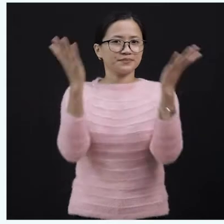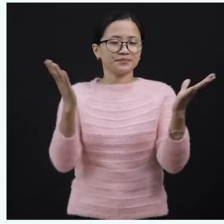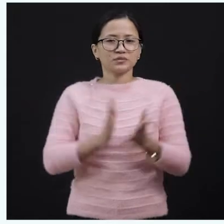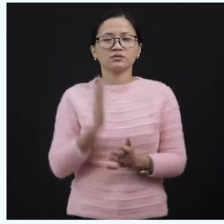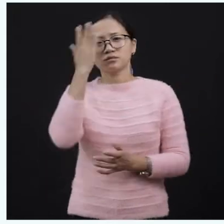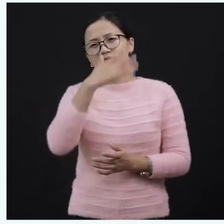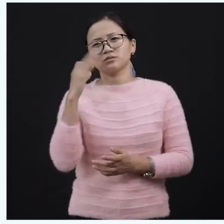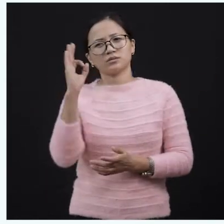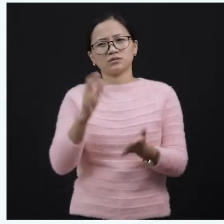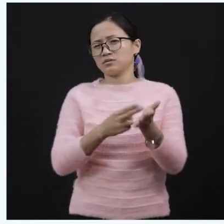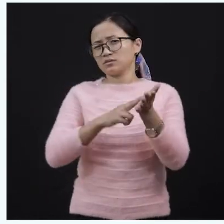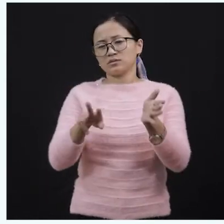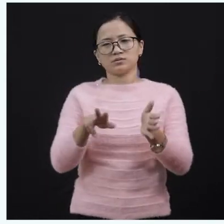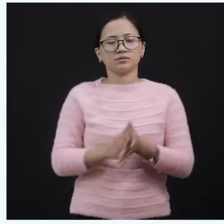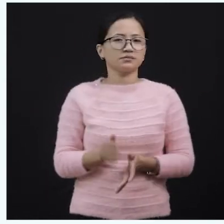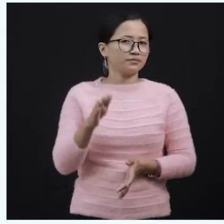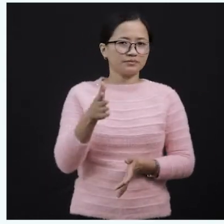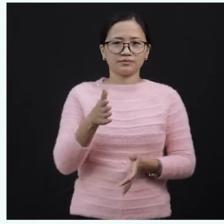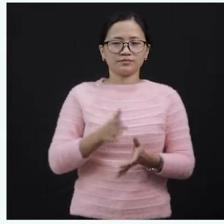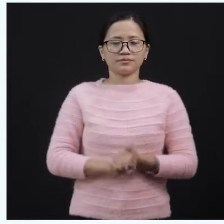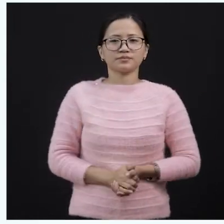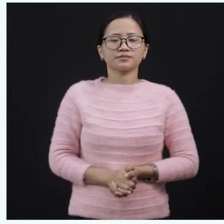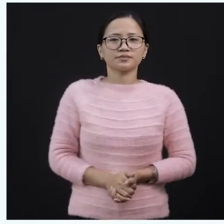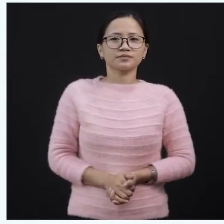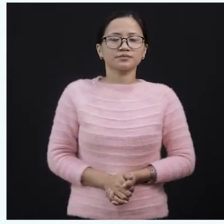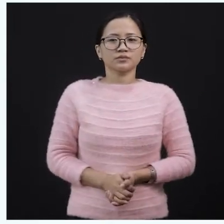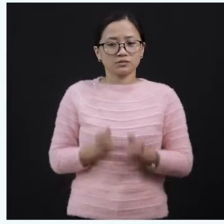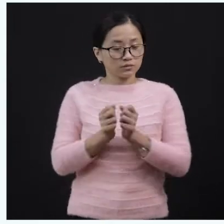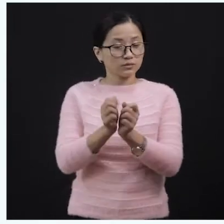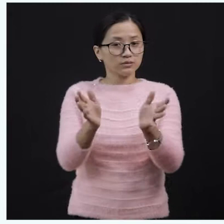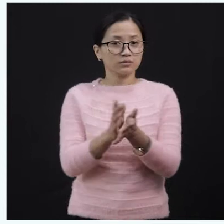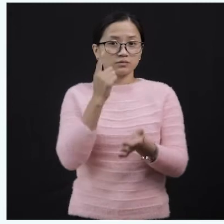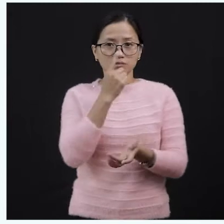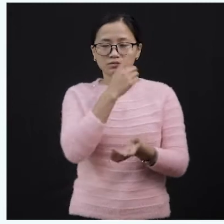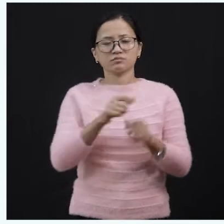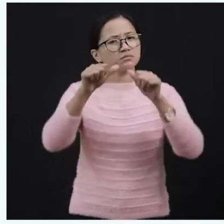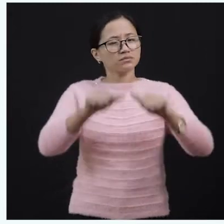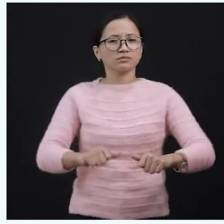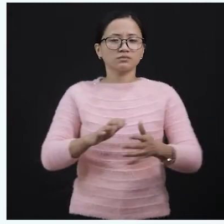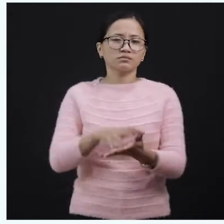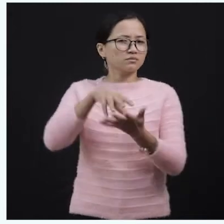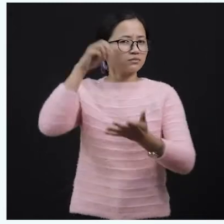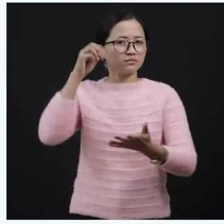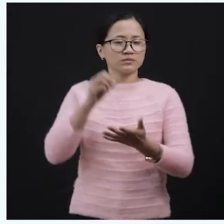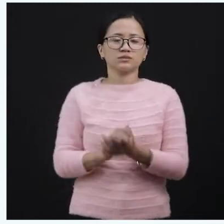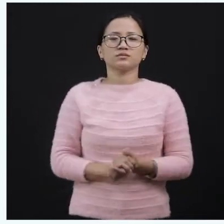the beautiful nature, right? Without this eye, we will not be able to learn